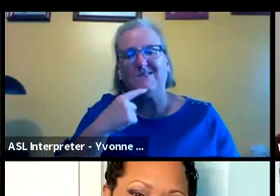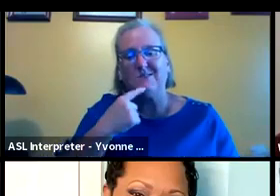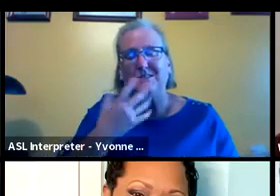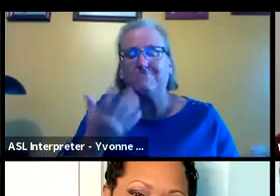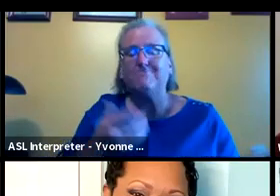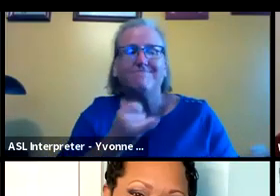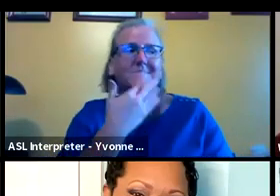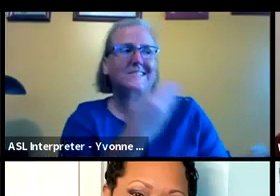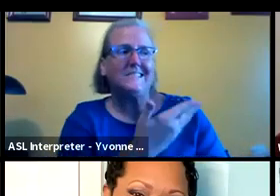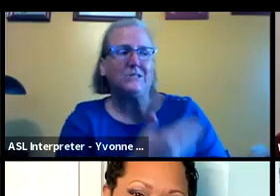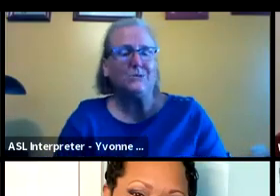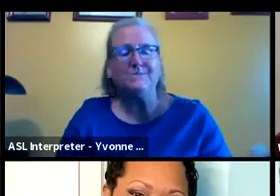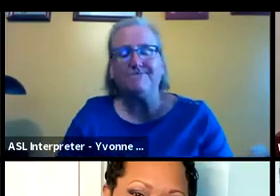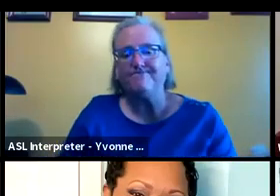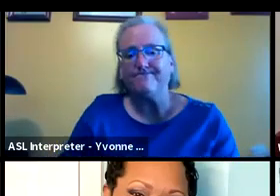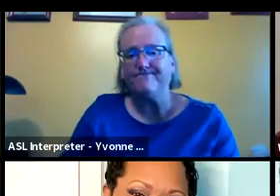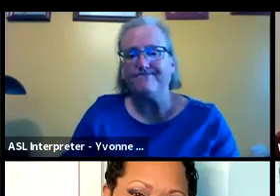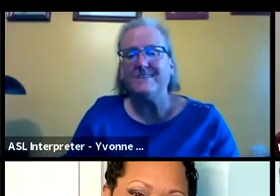you very much. Thank you.